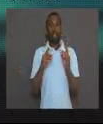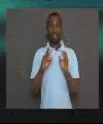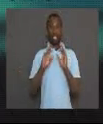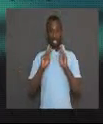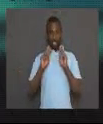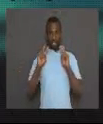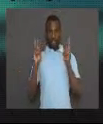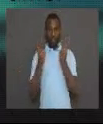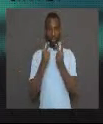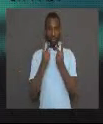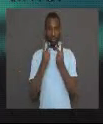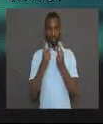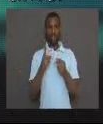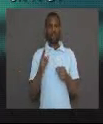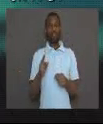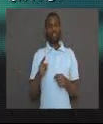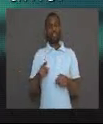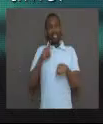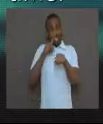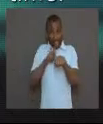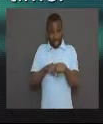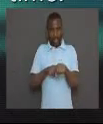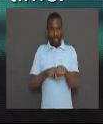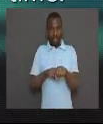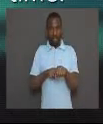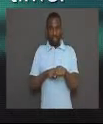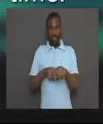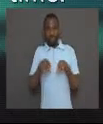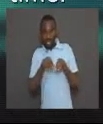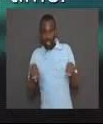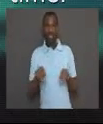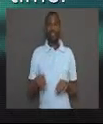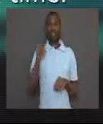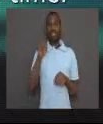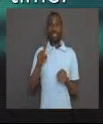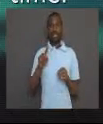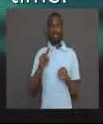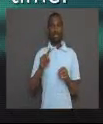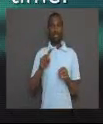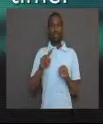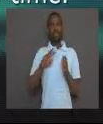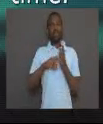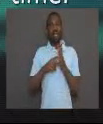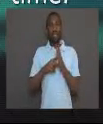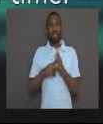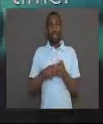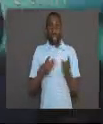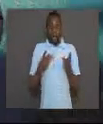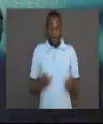per unit of time, we are determining the rate of flow.